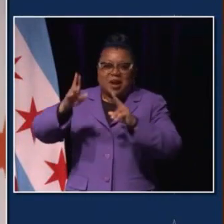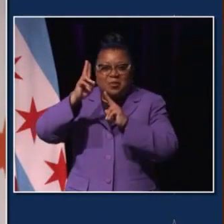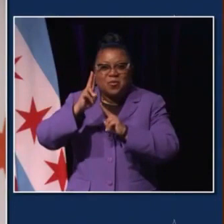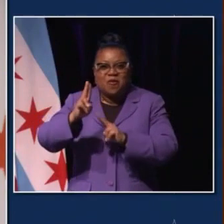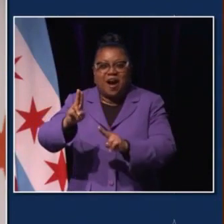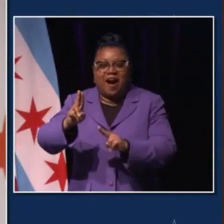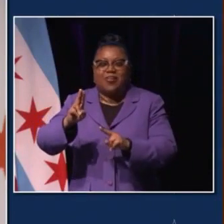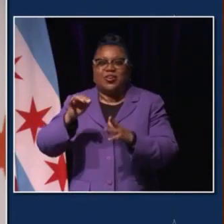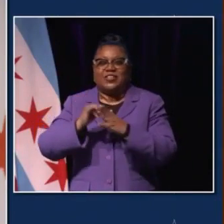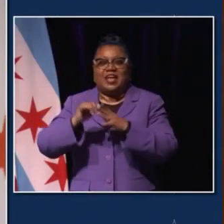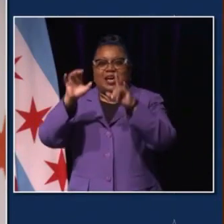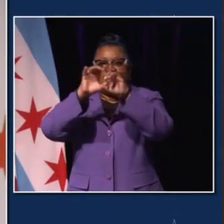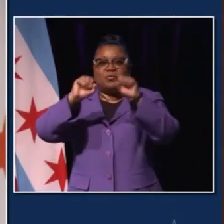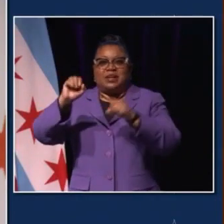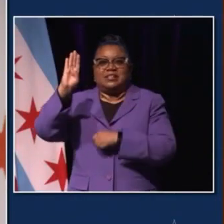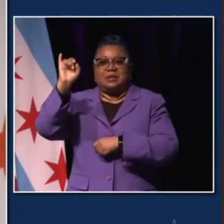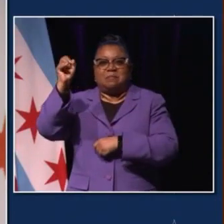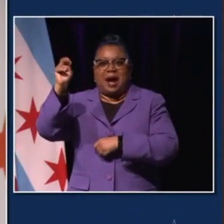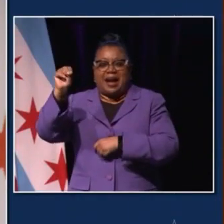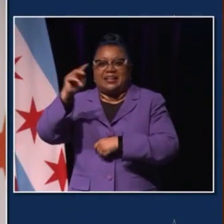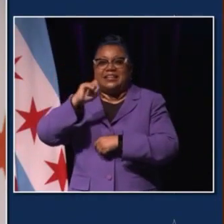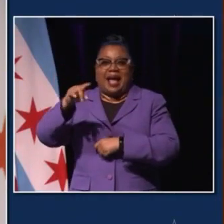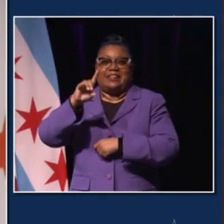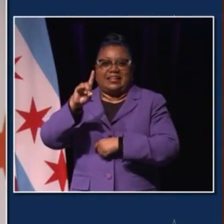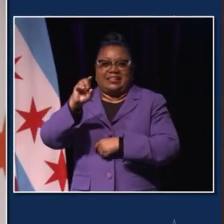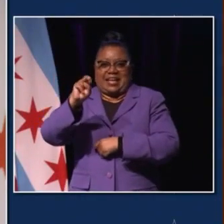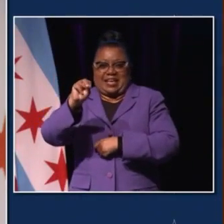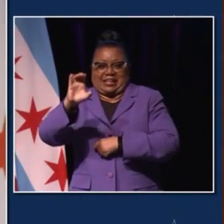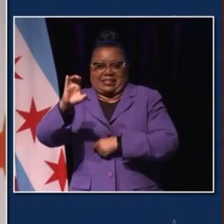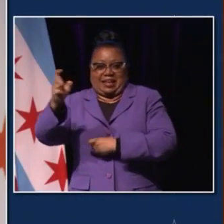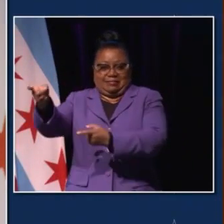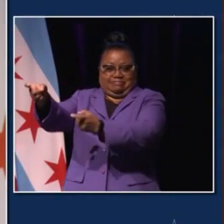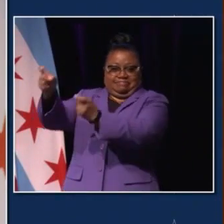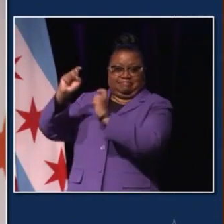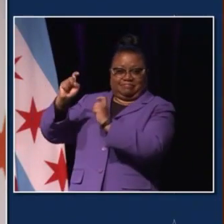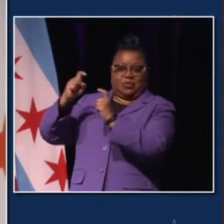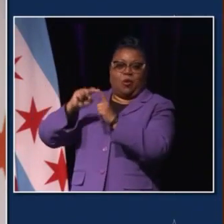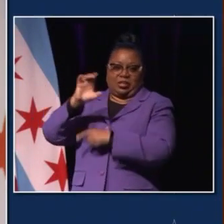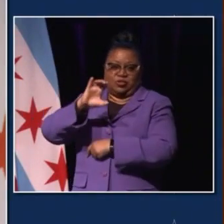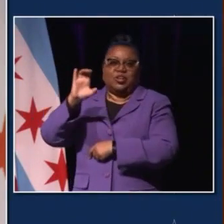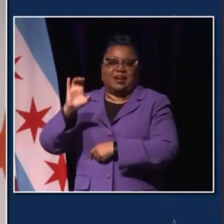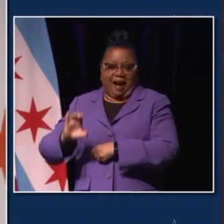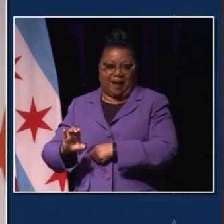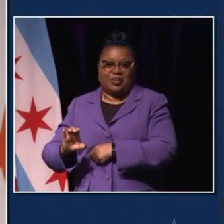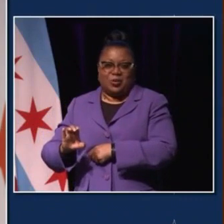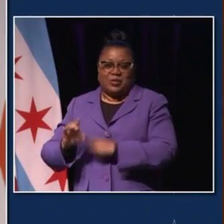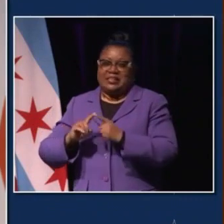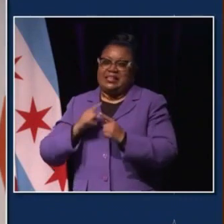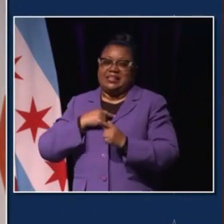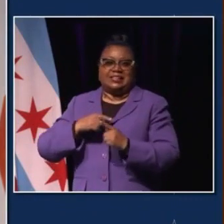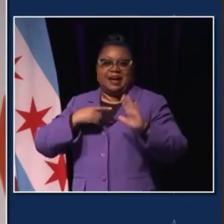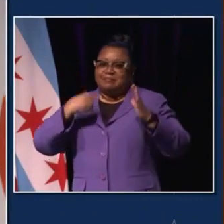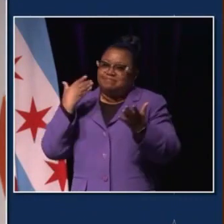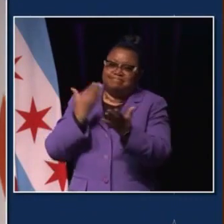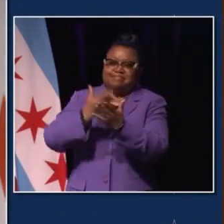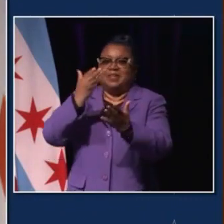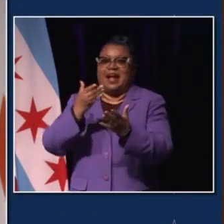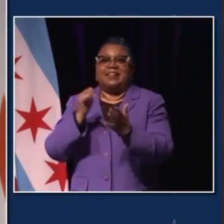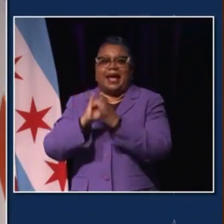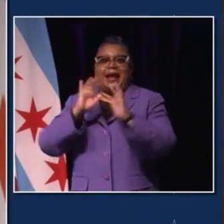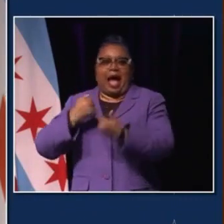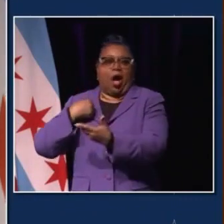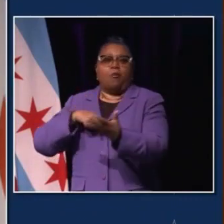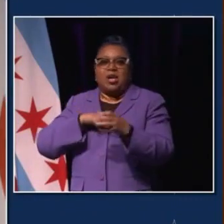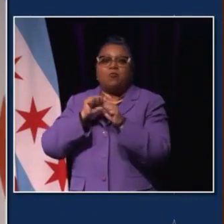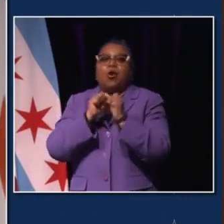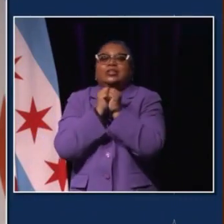honor that President Biden and the DNC have bestowed upon Chicago is a testament to how